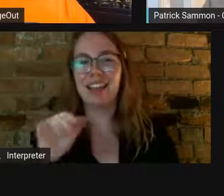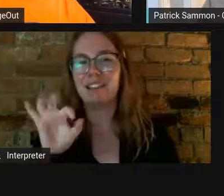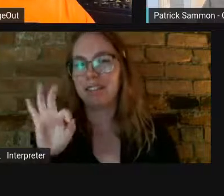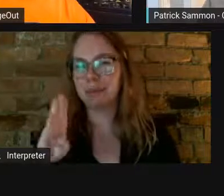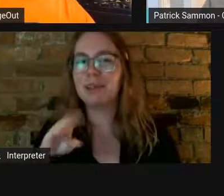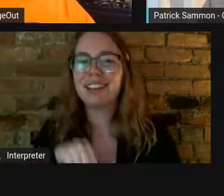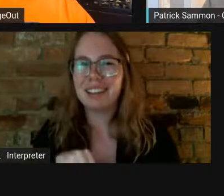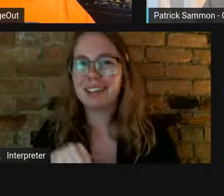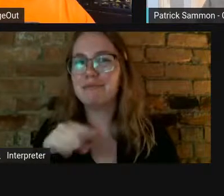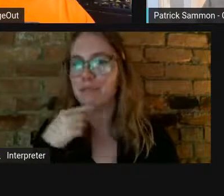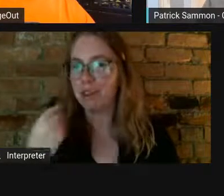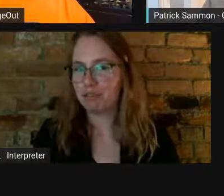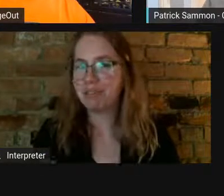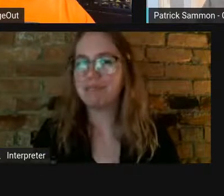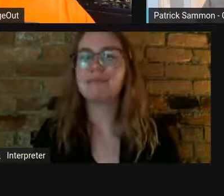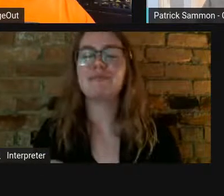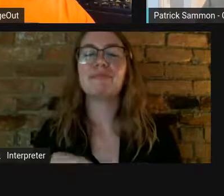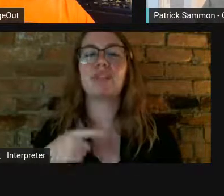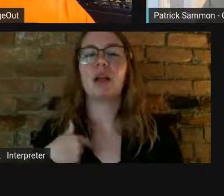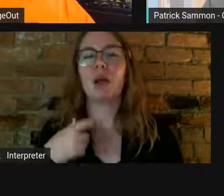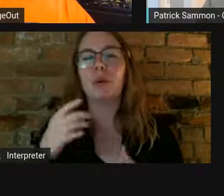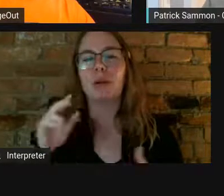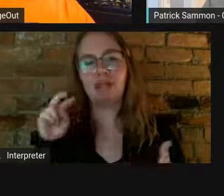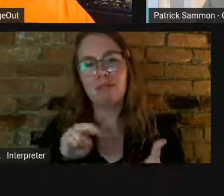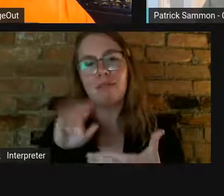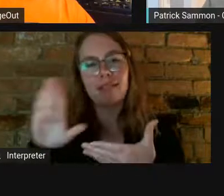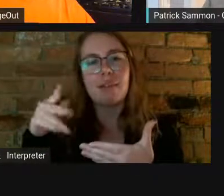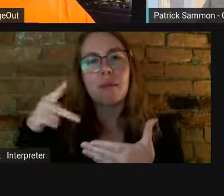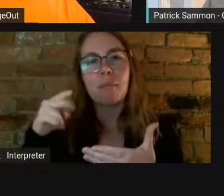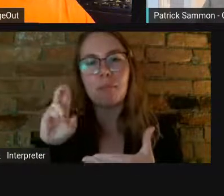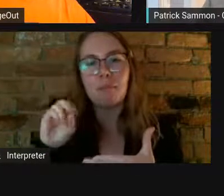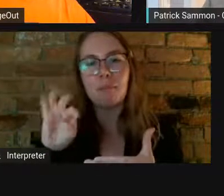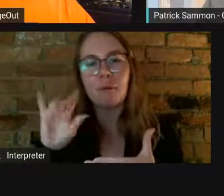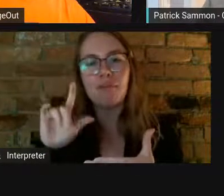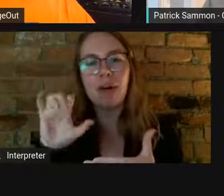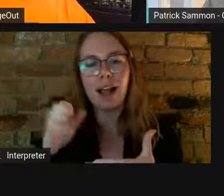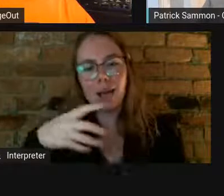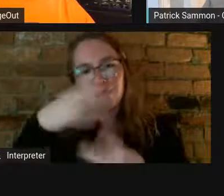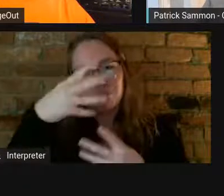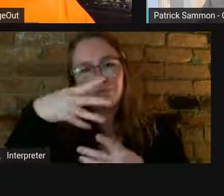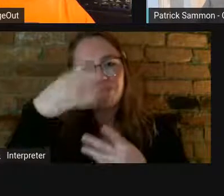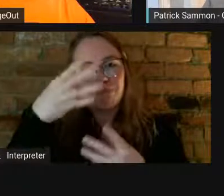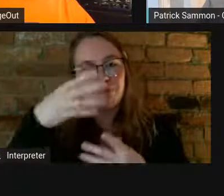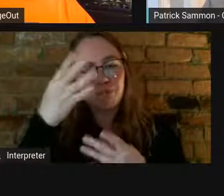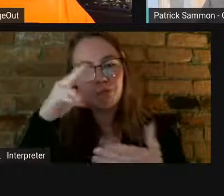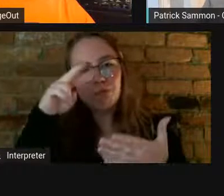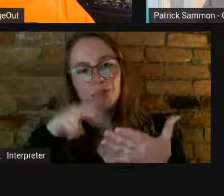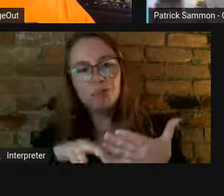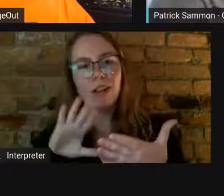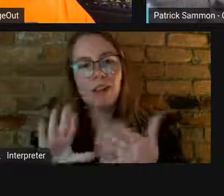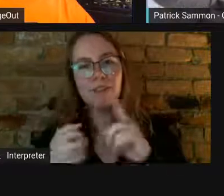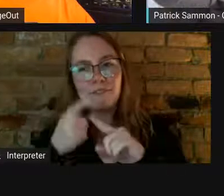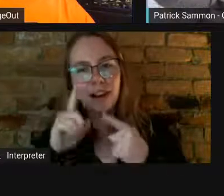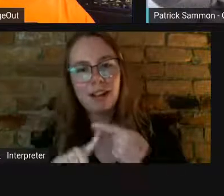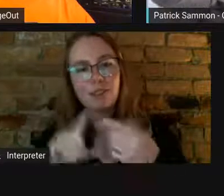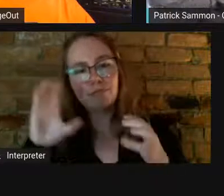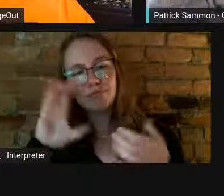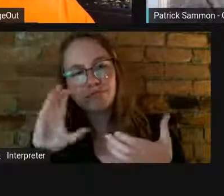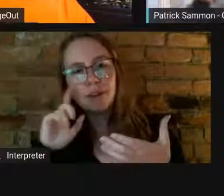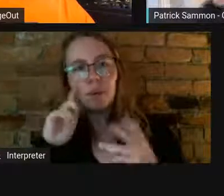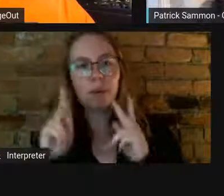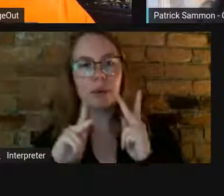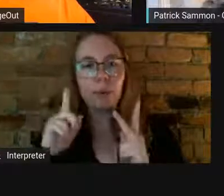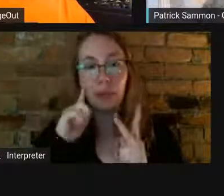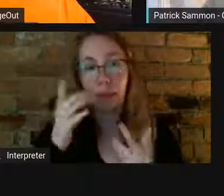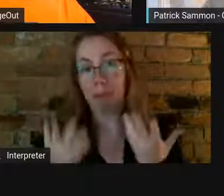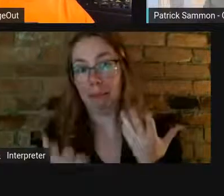it, we started to scroll through their profiles, look at their friends, and look for people who we thought maybe would be